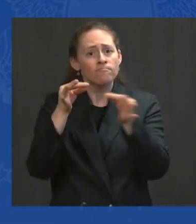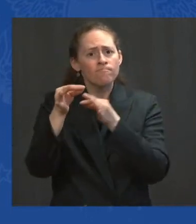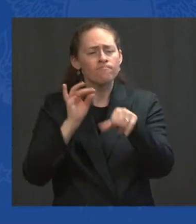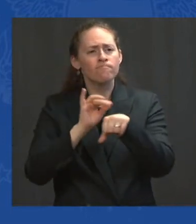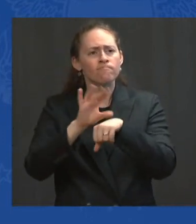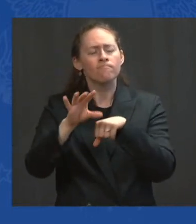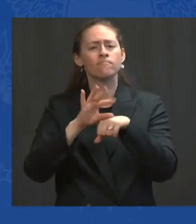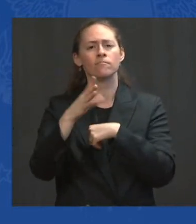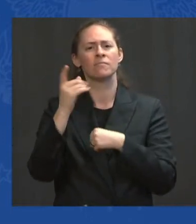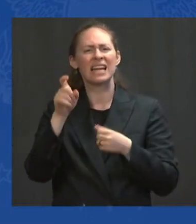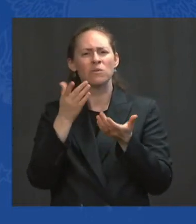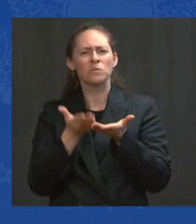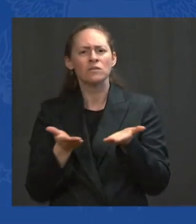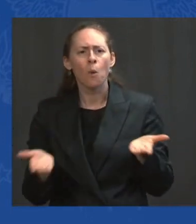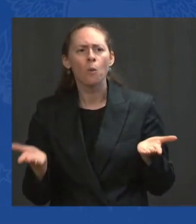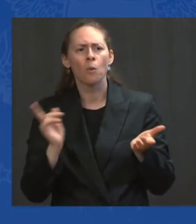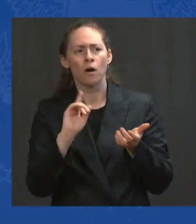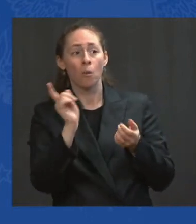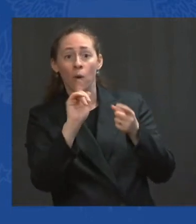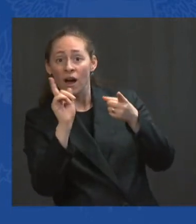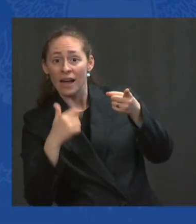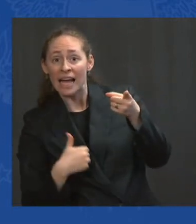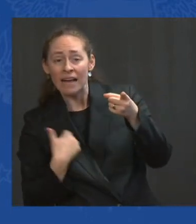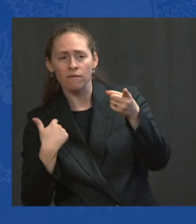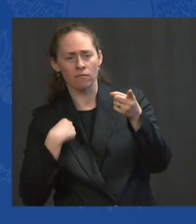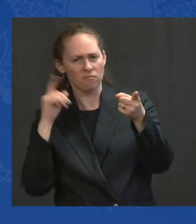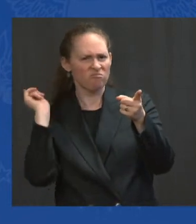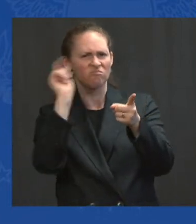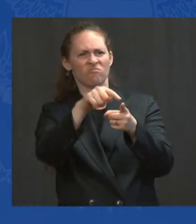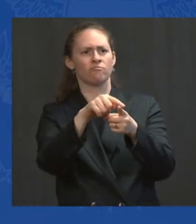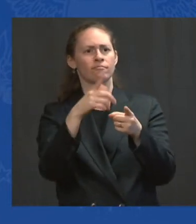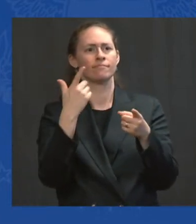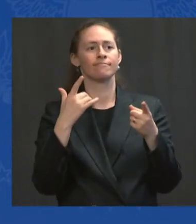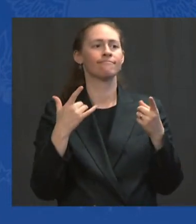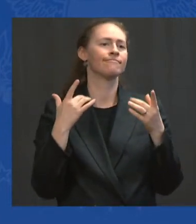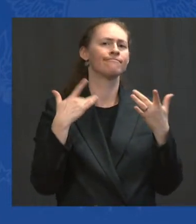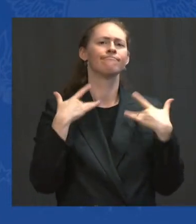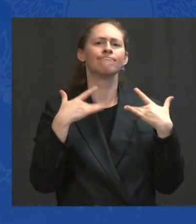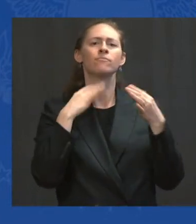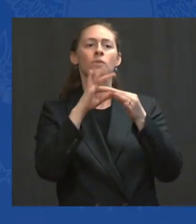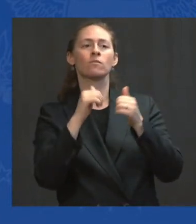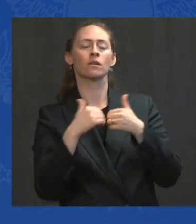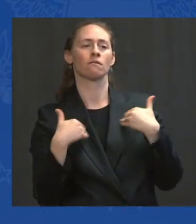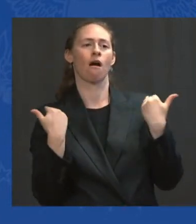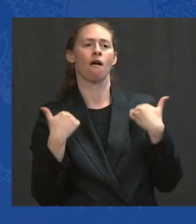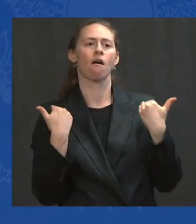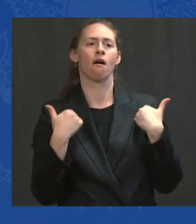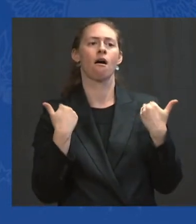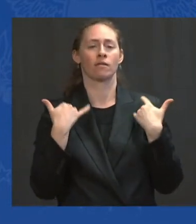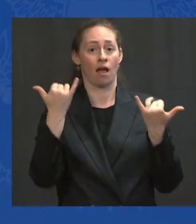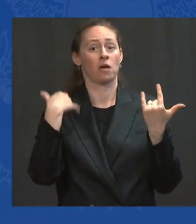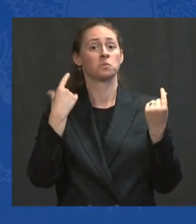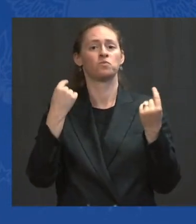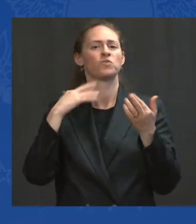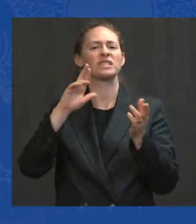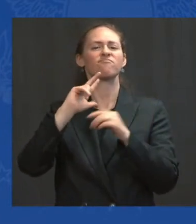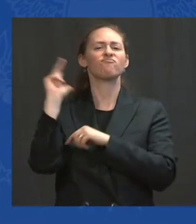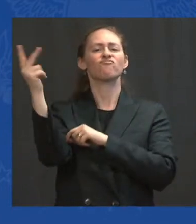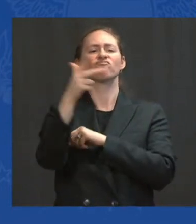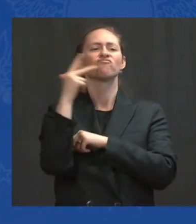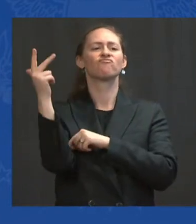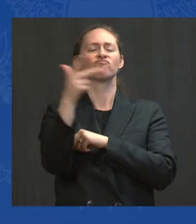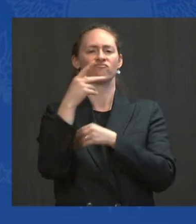meeting people where they are, especially younger folks. So you'll see more mobile units in neighborhoods across the country and at